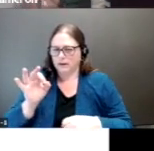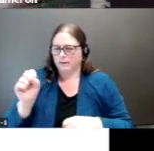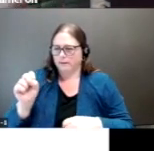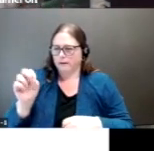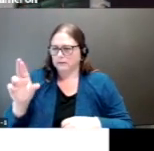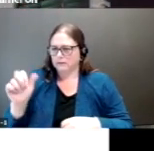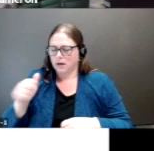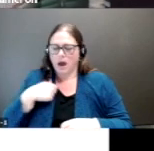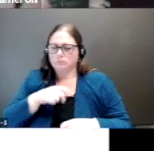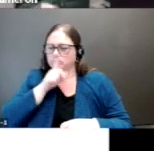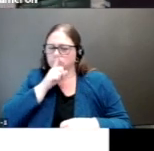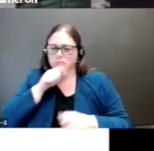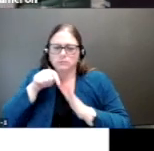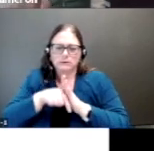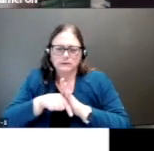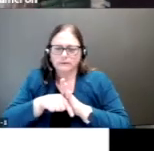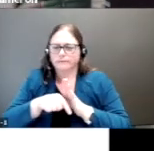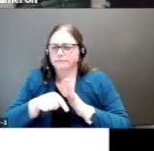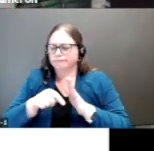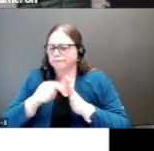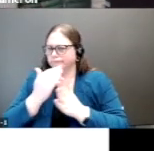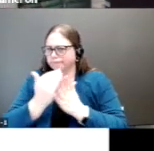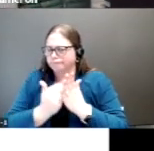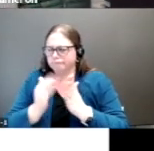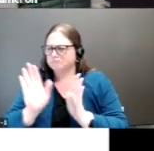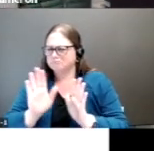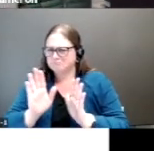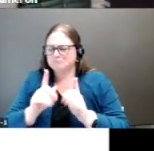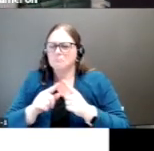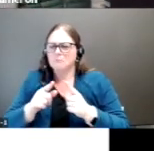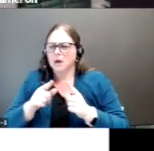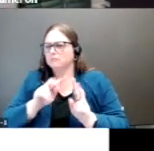information about that, again, it's on our site. You can call us.